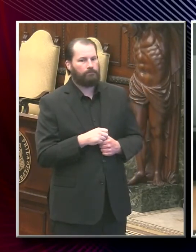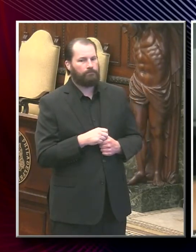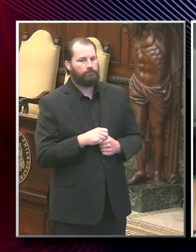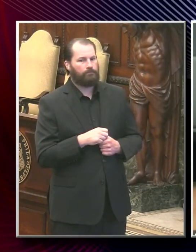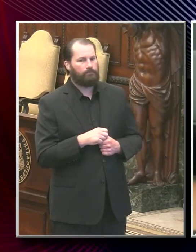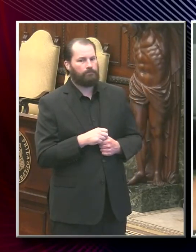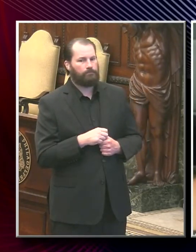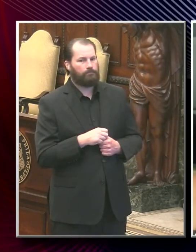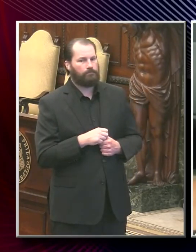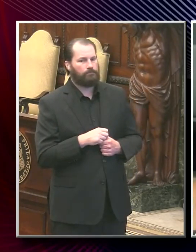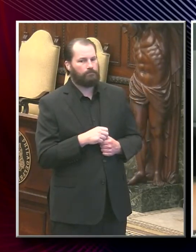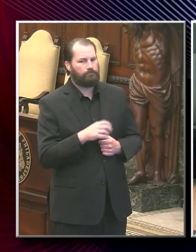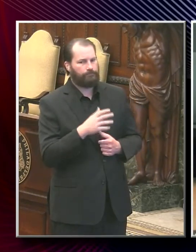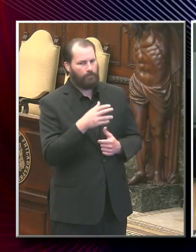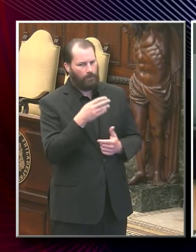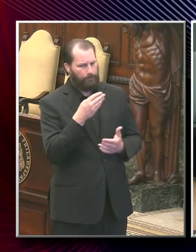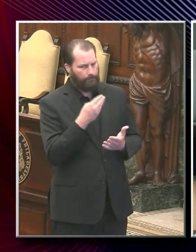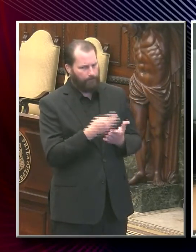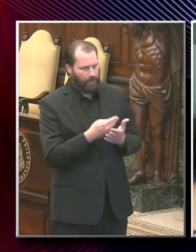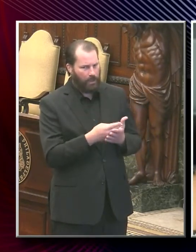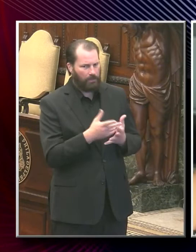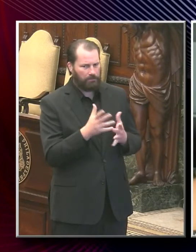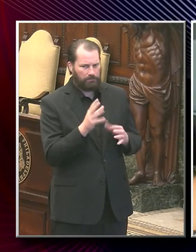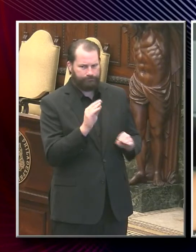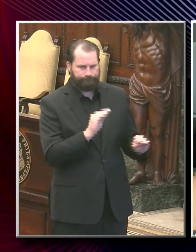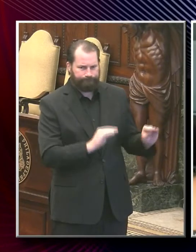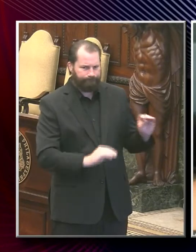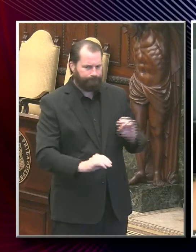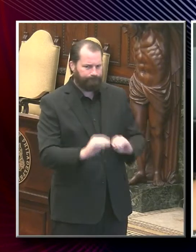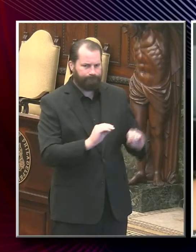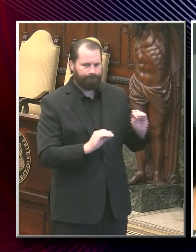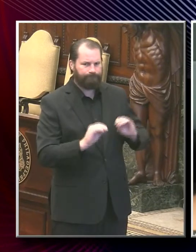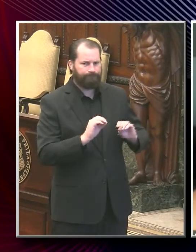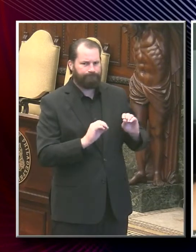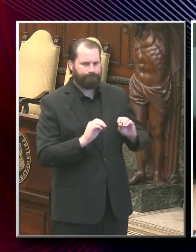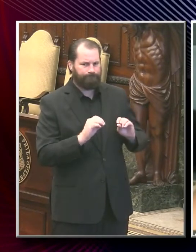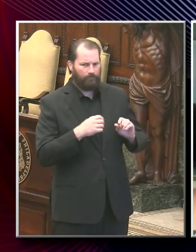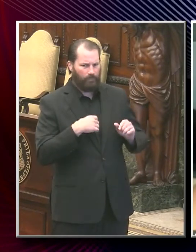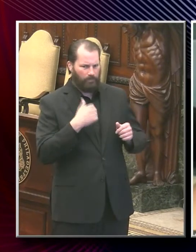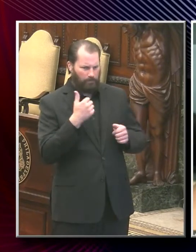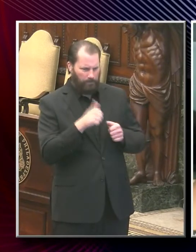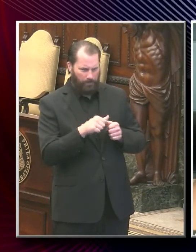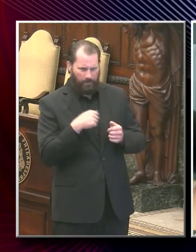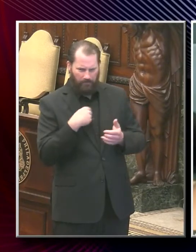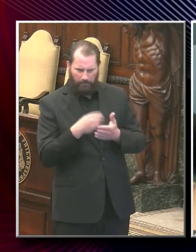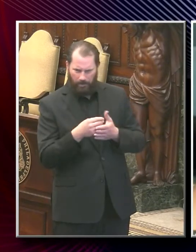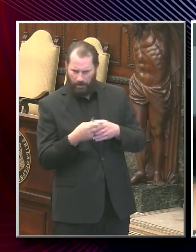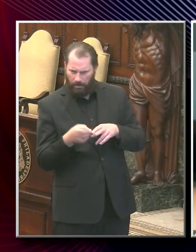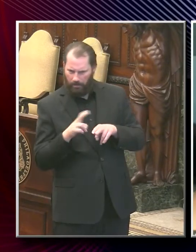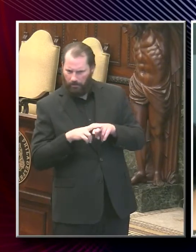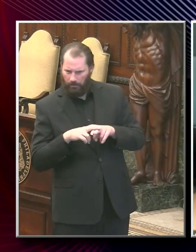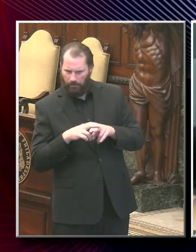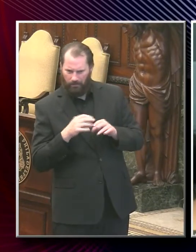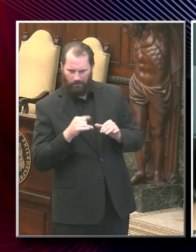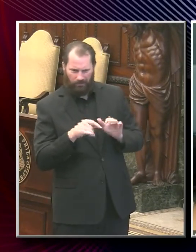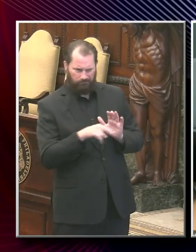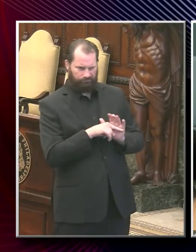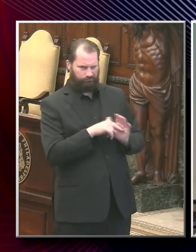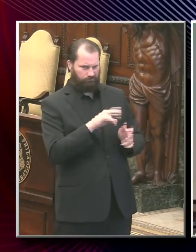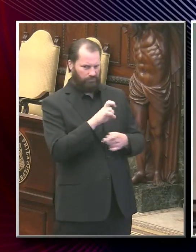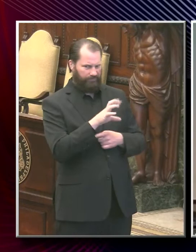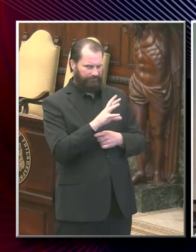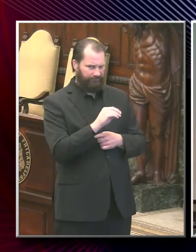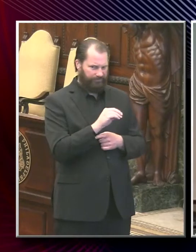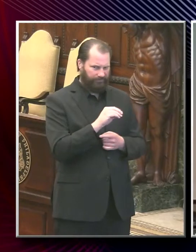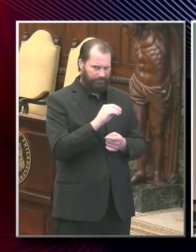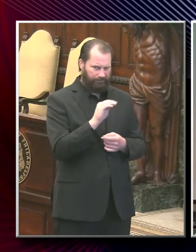allocated? Like, I know you said that you guys, put out the budget, but obviously because you guys have lost so much revenue, is any of that going to change?